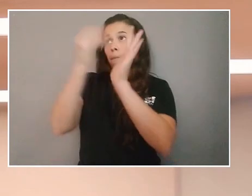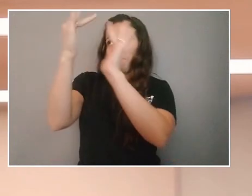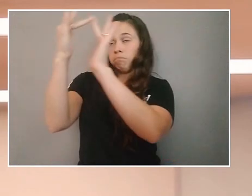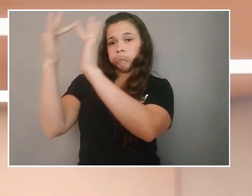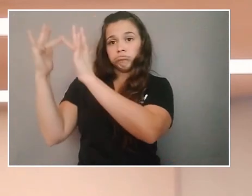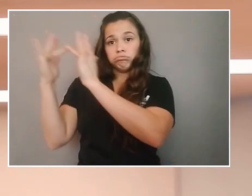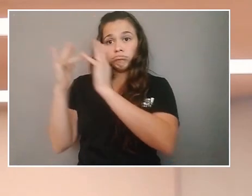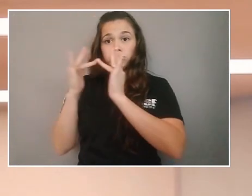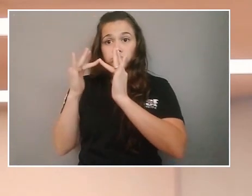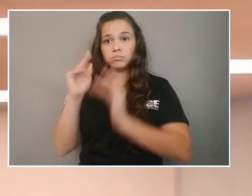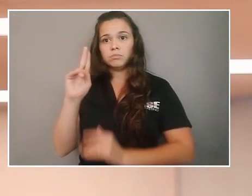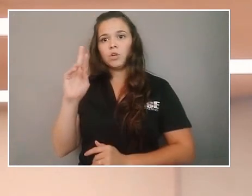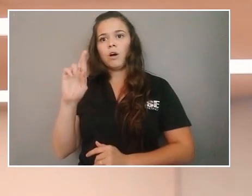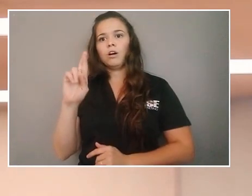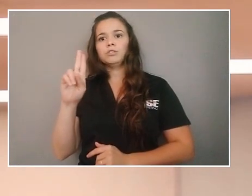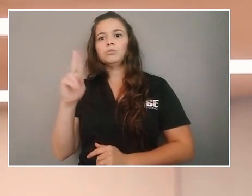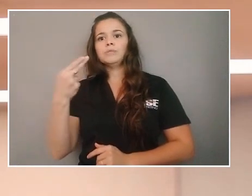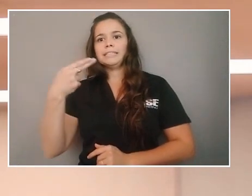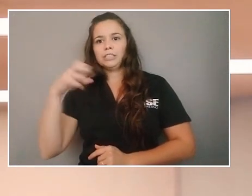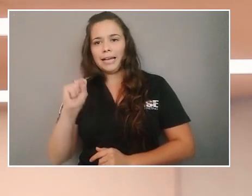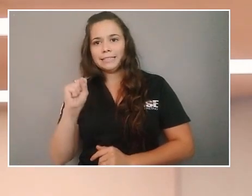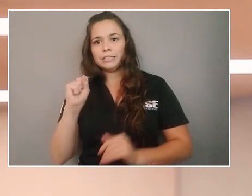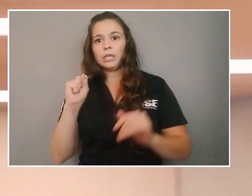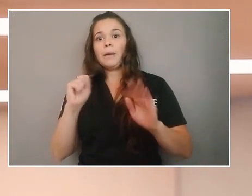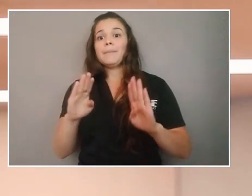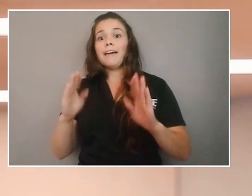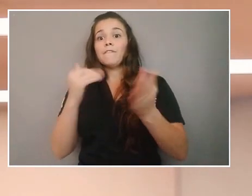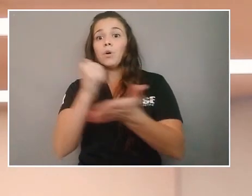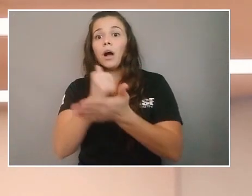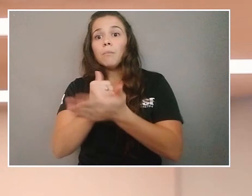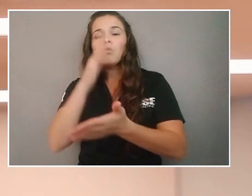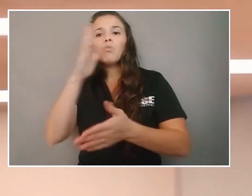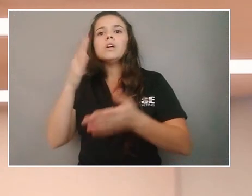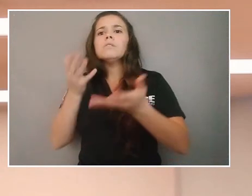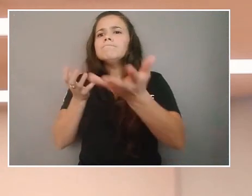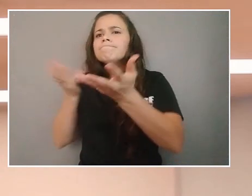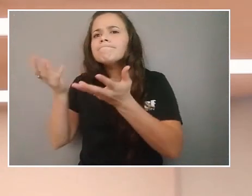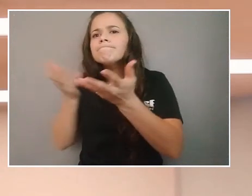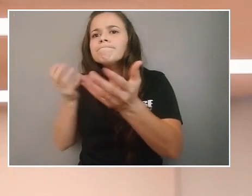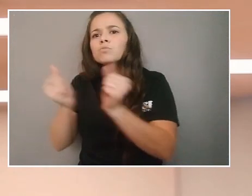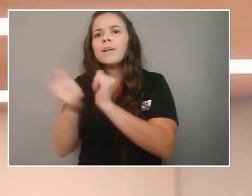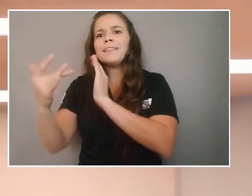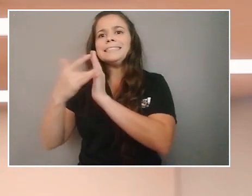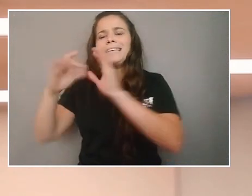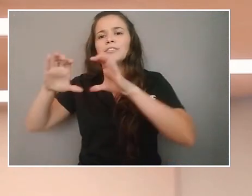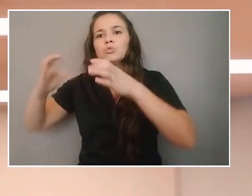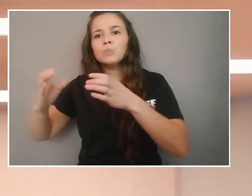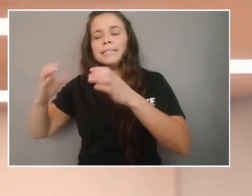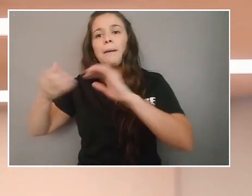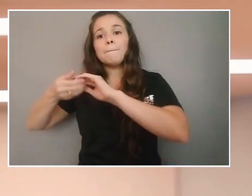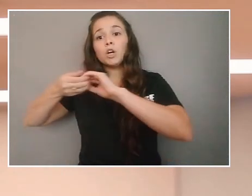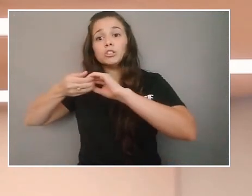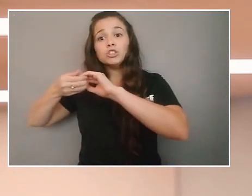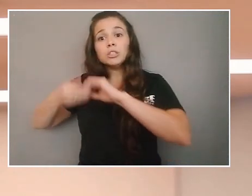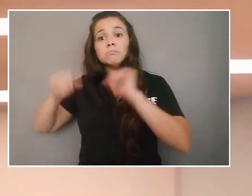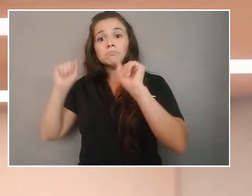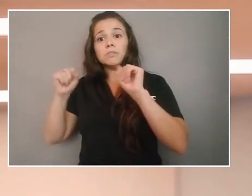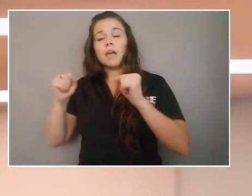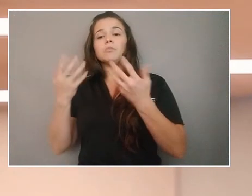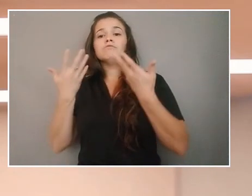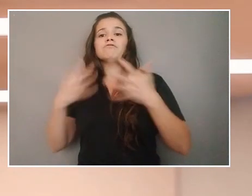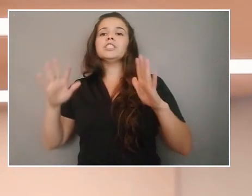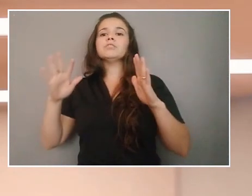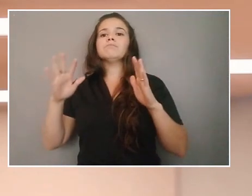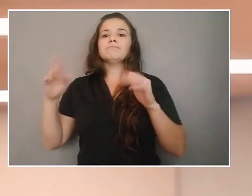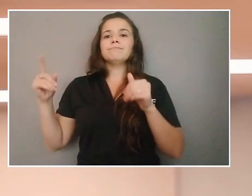RUHS Behavioral Health will work with the Tech Suite County Partnership on completing an official pilot of our Take